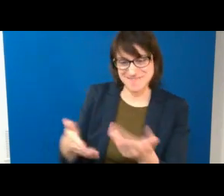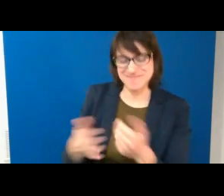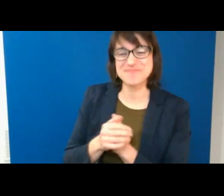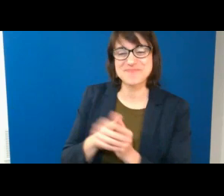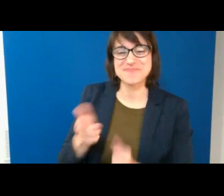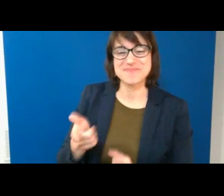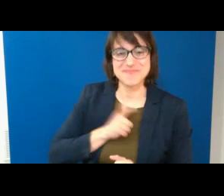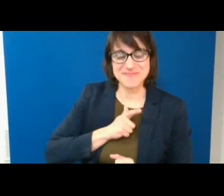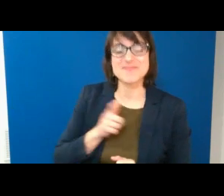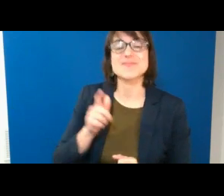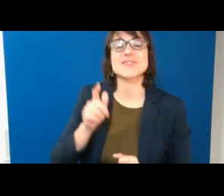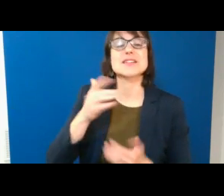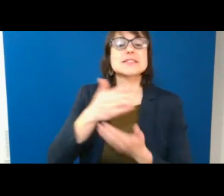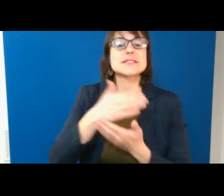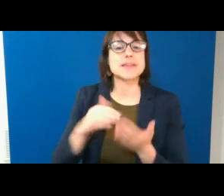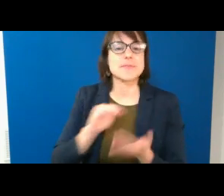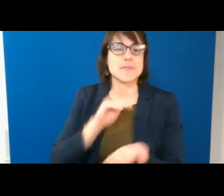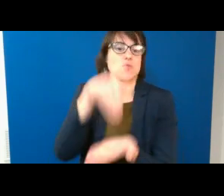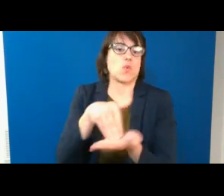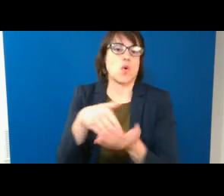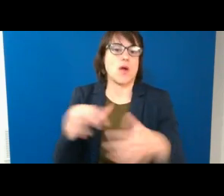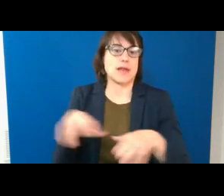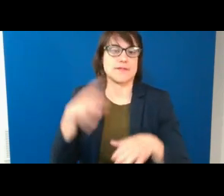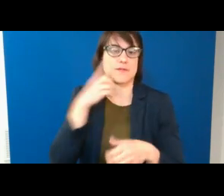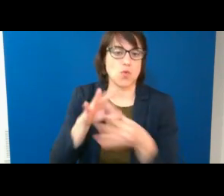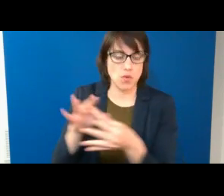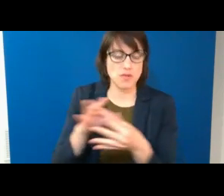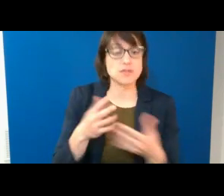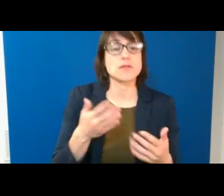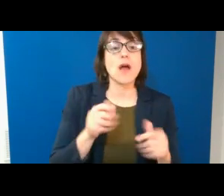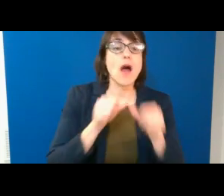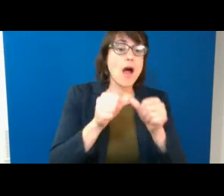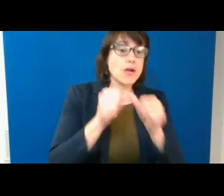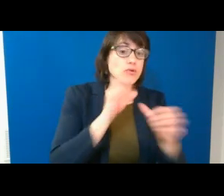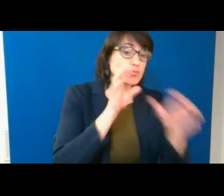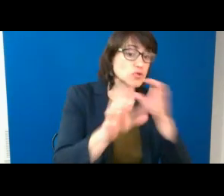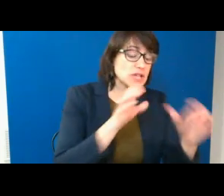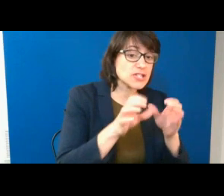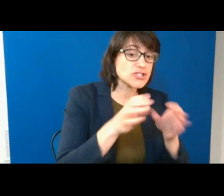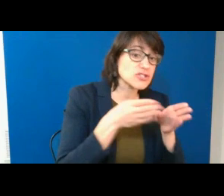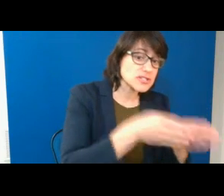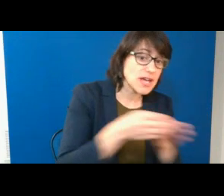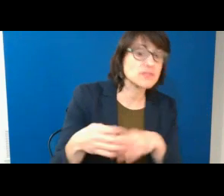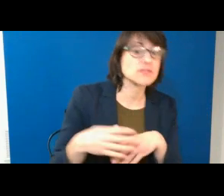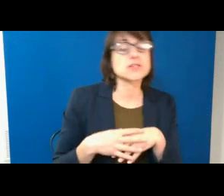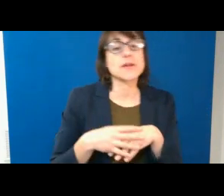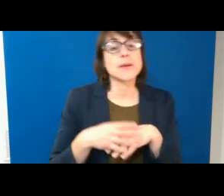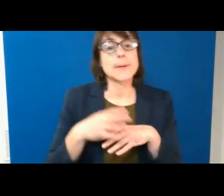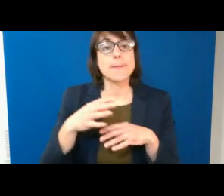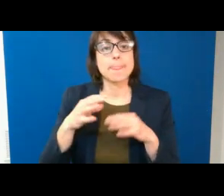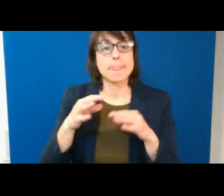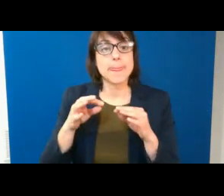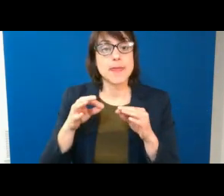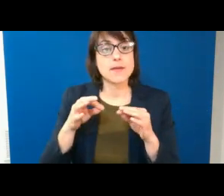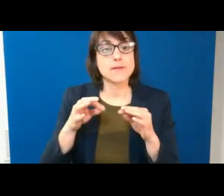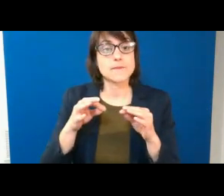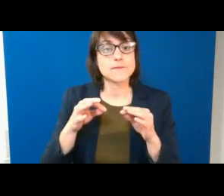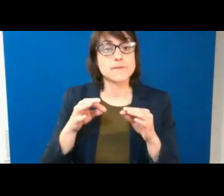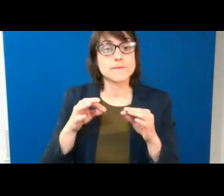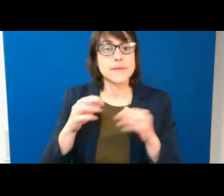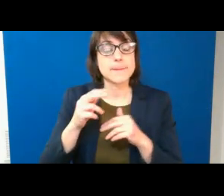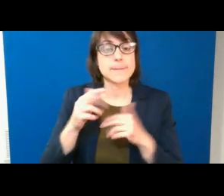of the coalition, we have ongoing communication channels. So we have a WhatsApp chat, a mailing list, and then we do monthly Zoom meetings where